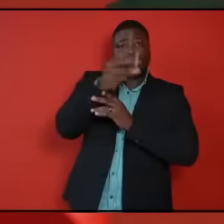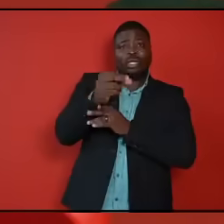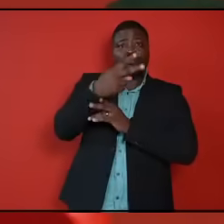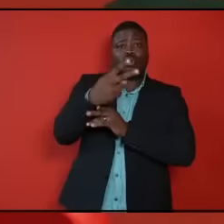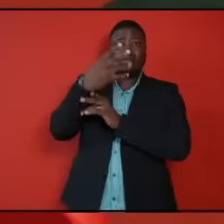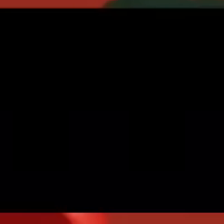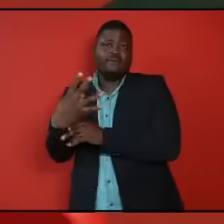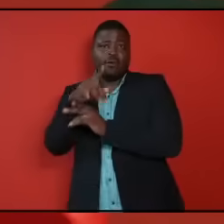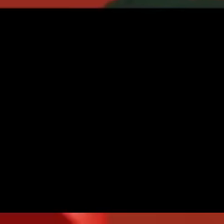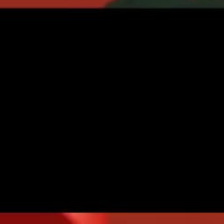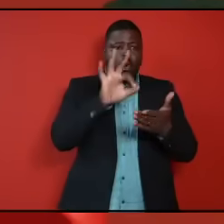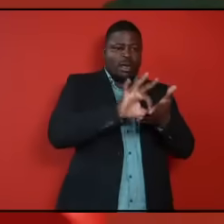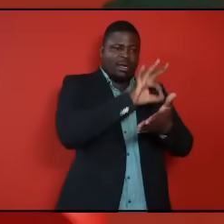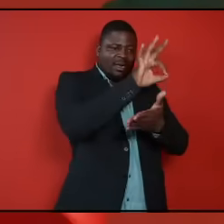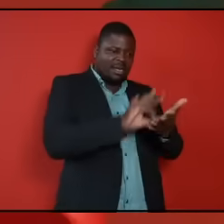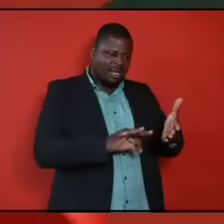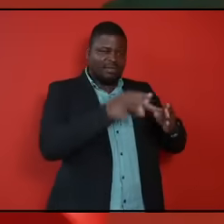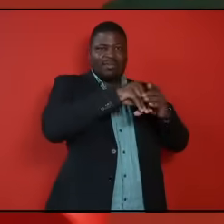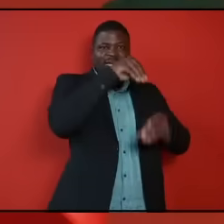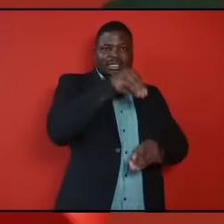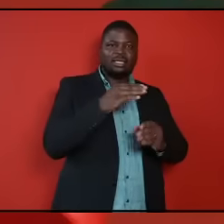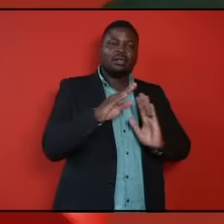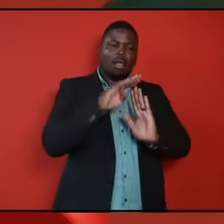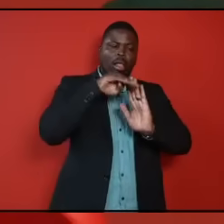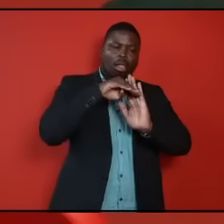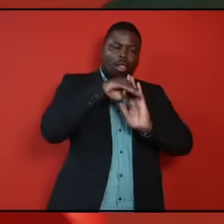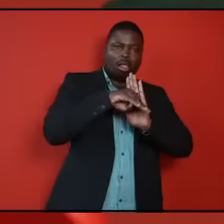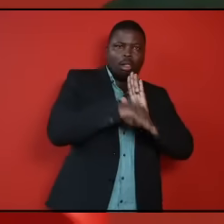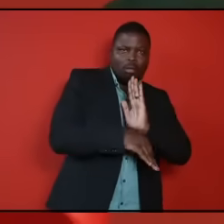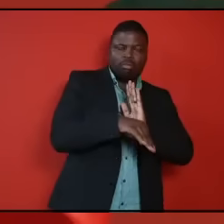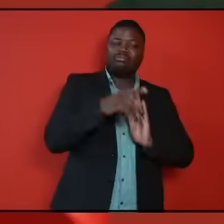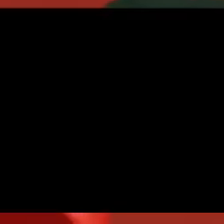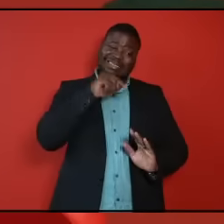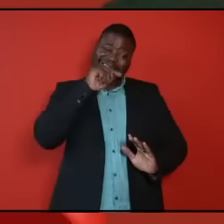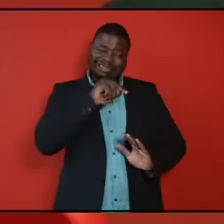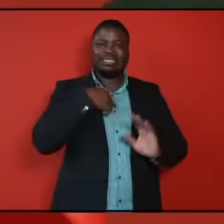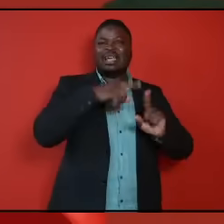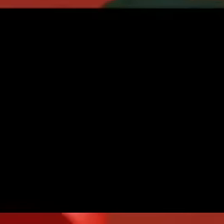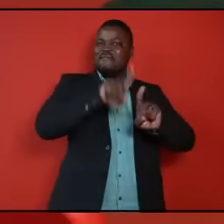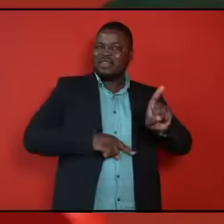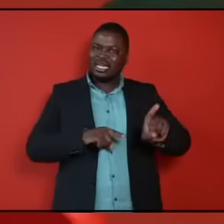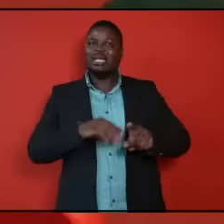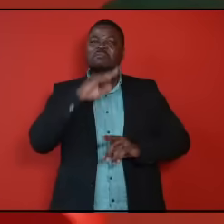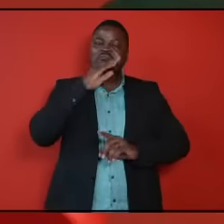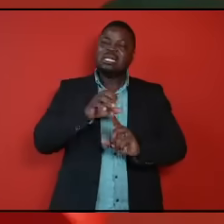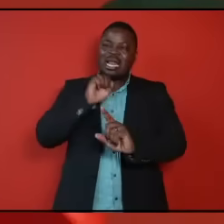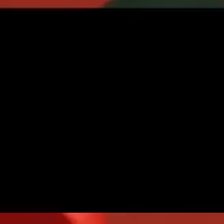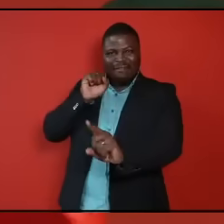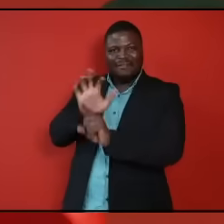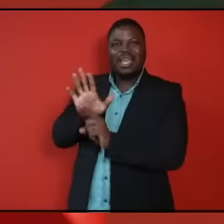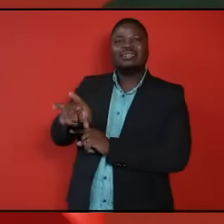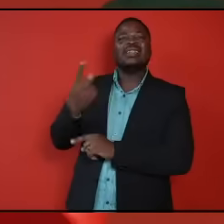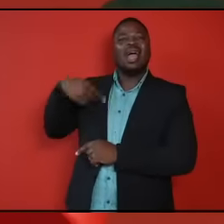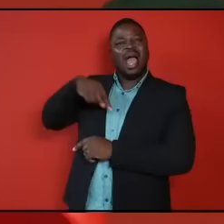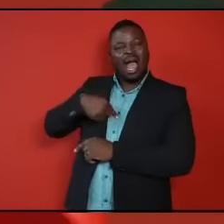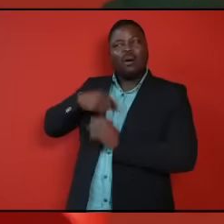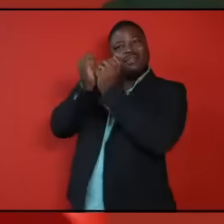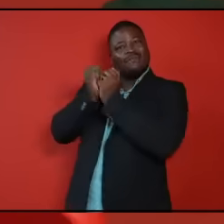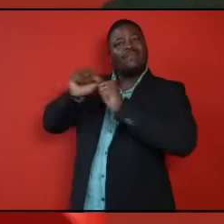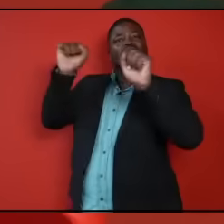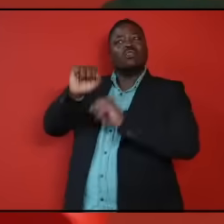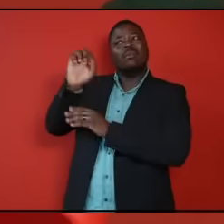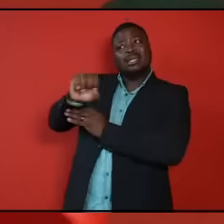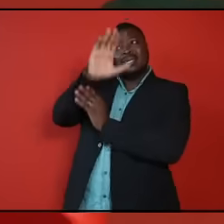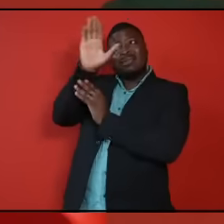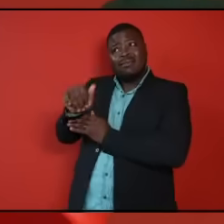2024 national and provincial elections. Such a failure will delay the freedom of our people for generations to come,